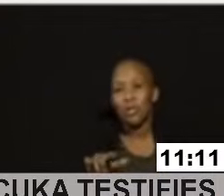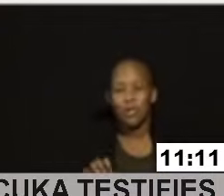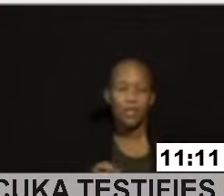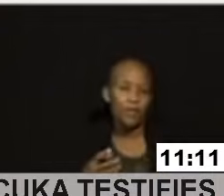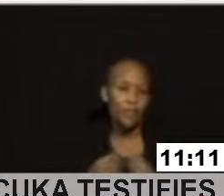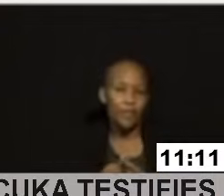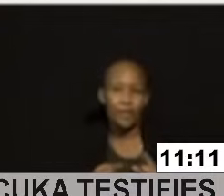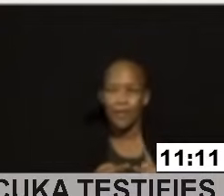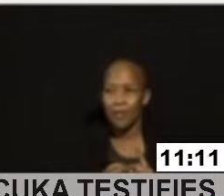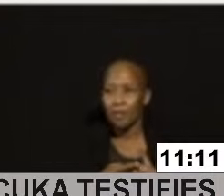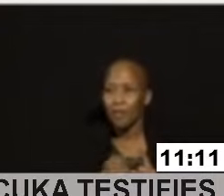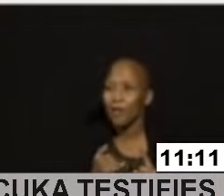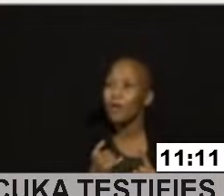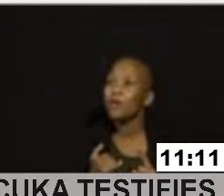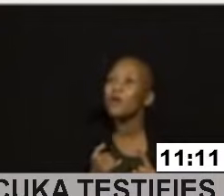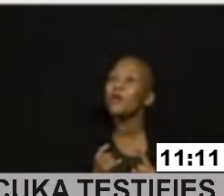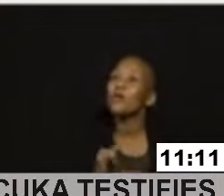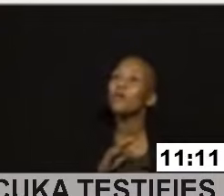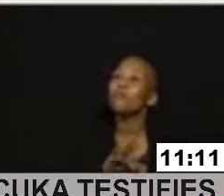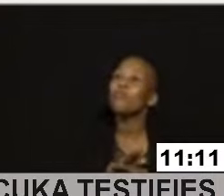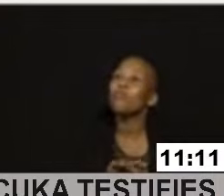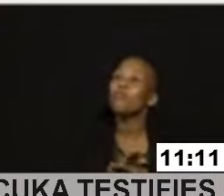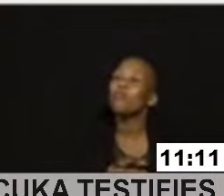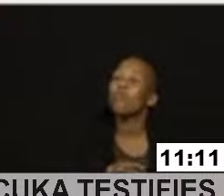political trials and human rights cases.